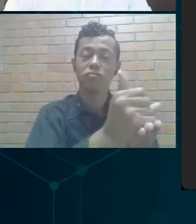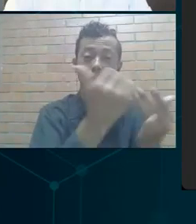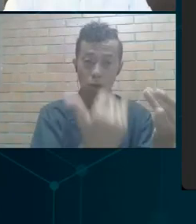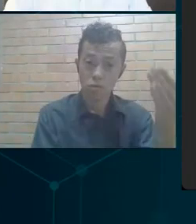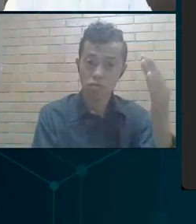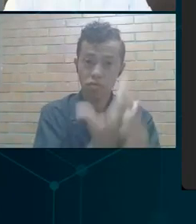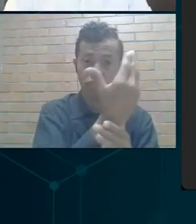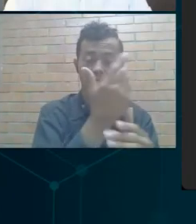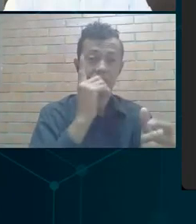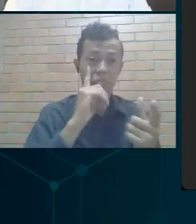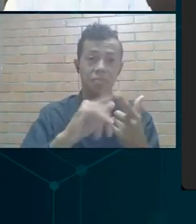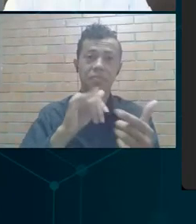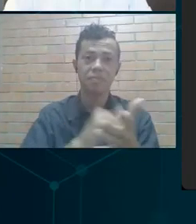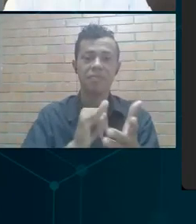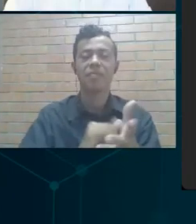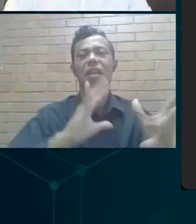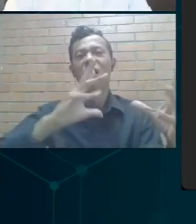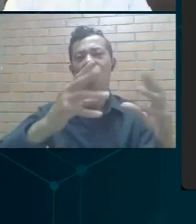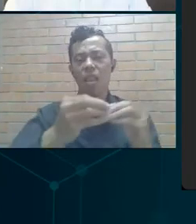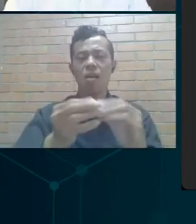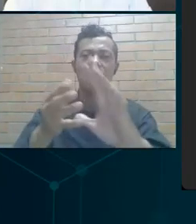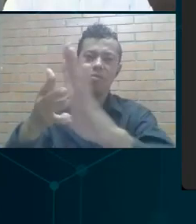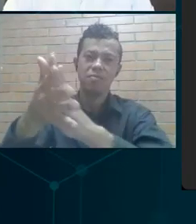decisions. Abel.